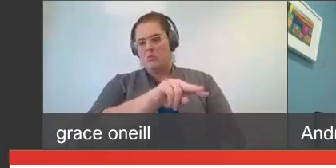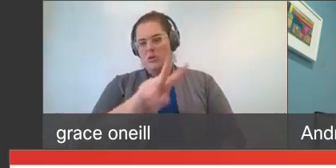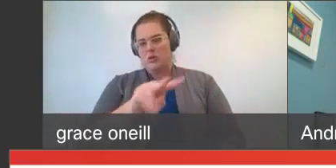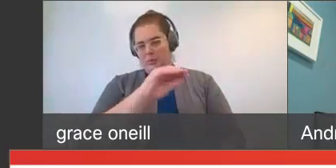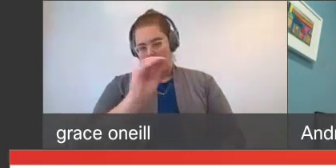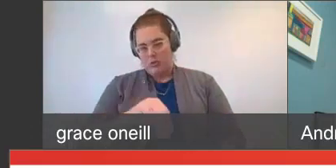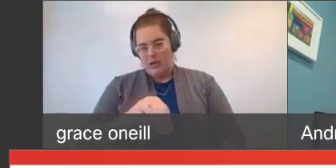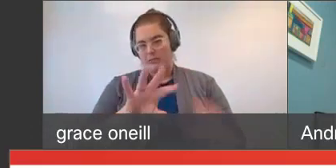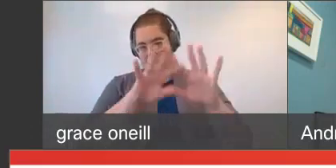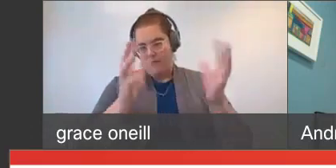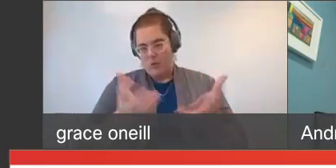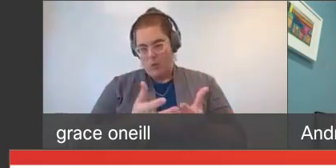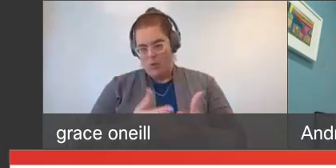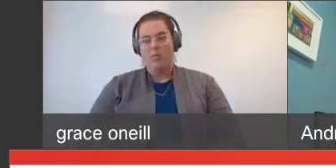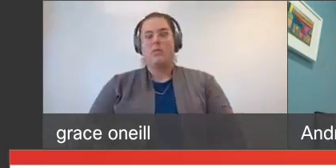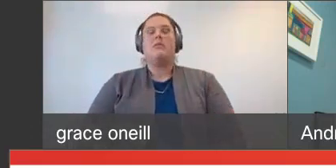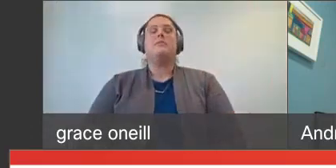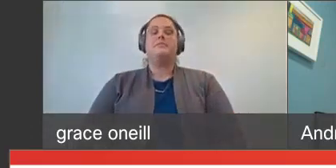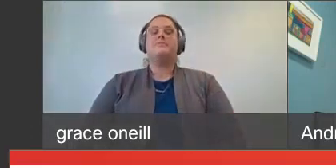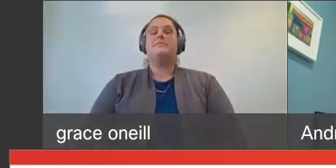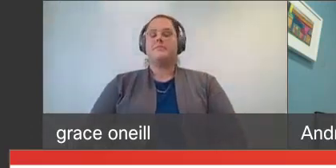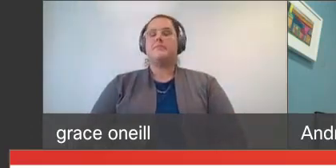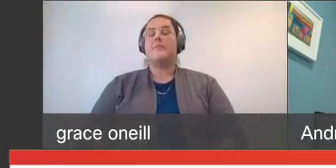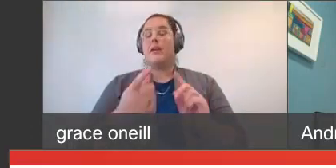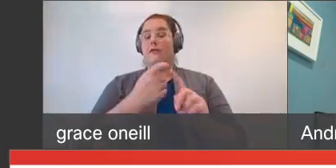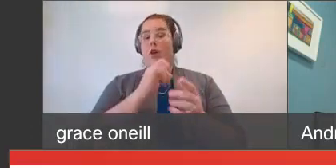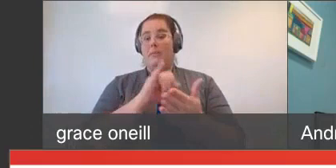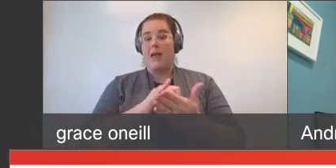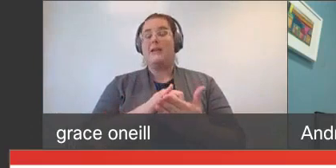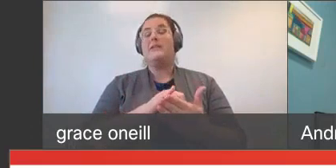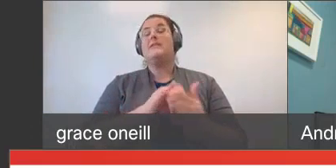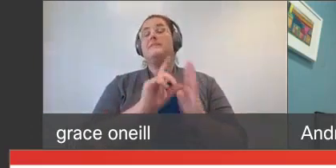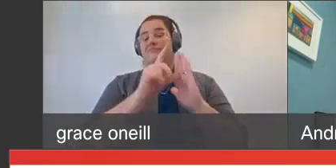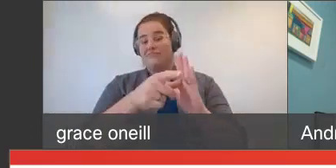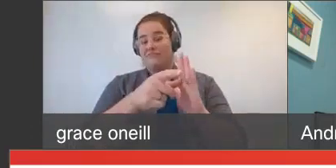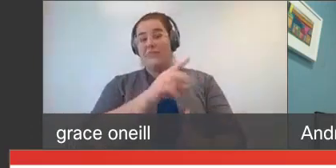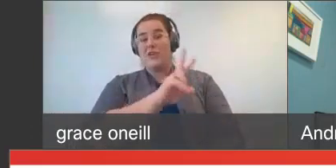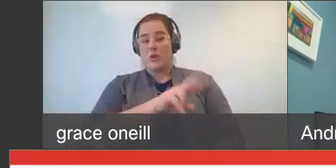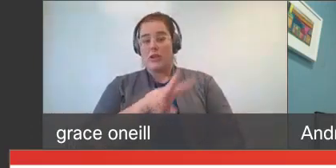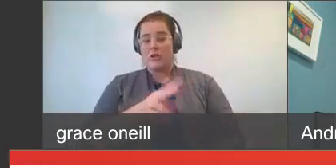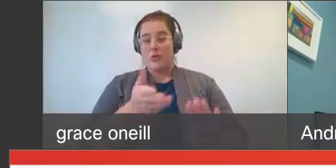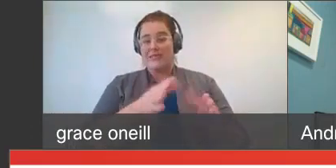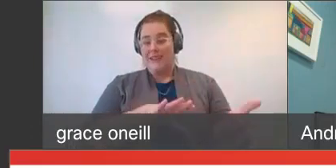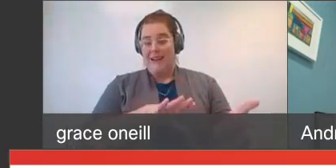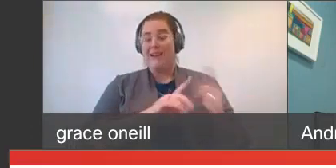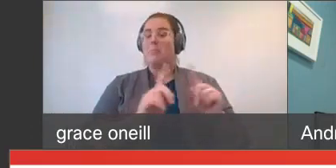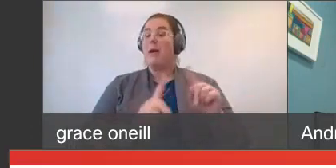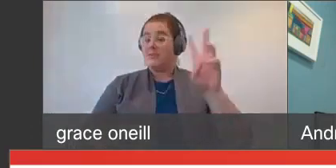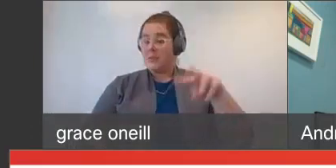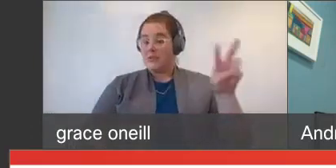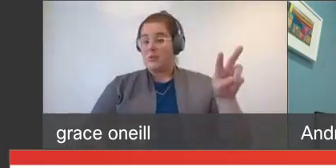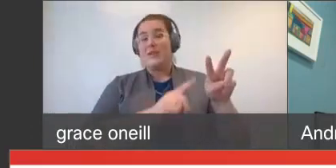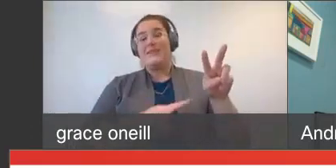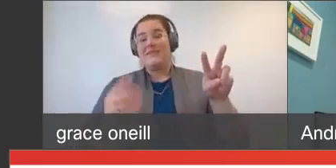living. Of those, we've had 22 of them have gone on to die, but only 15 are confirmed COVID deaths. So